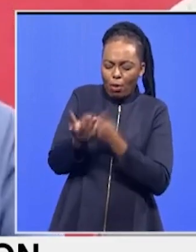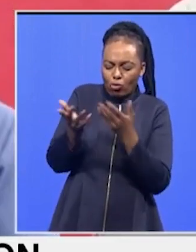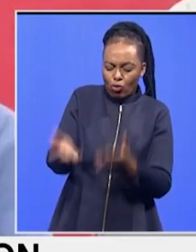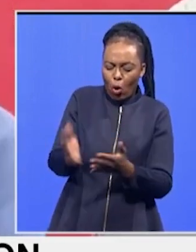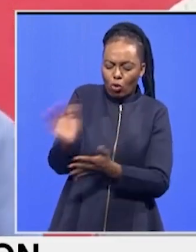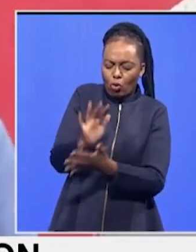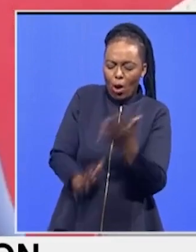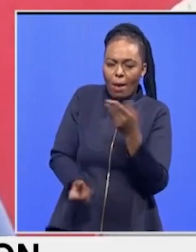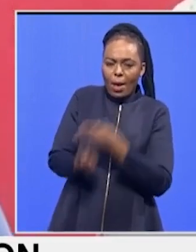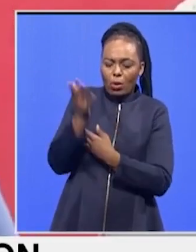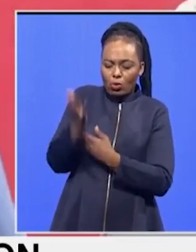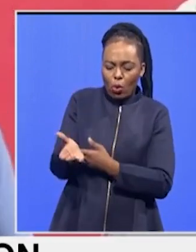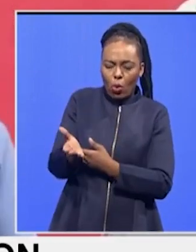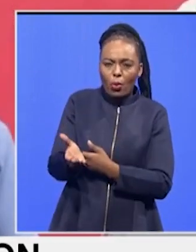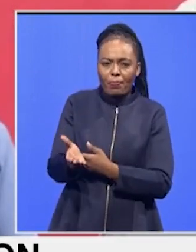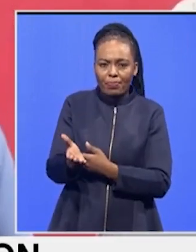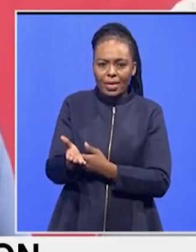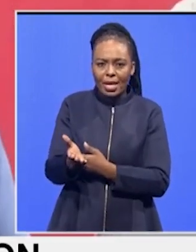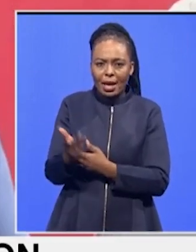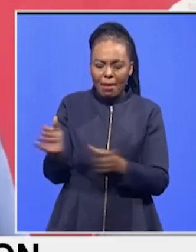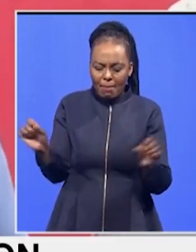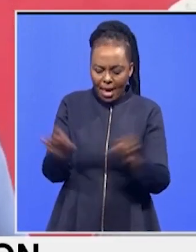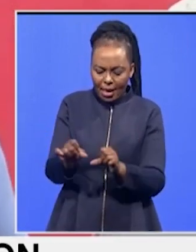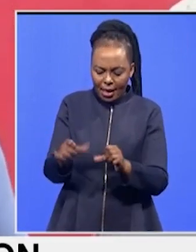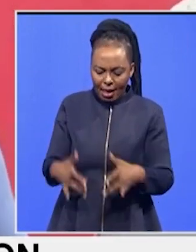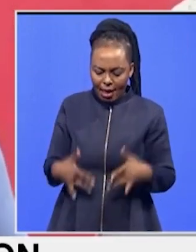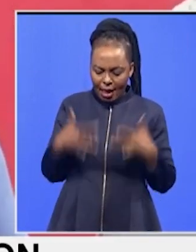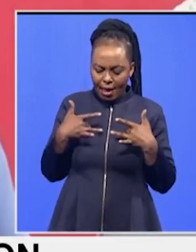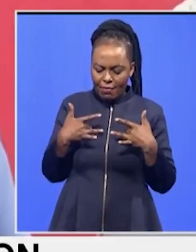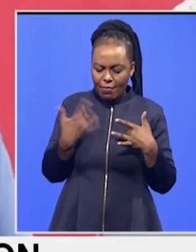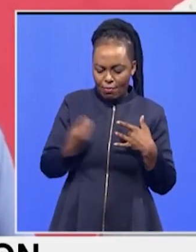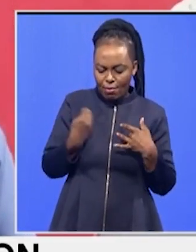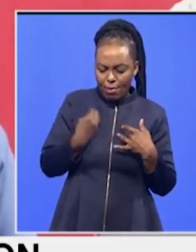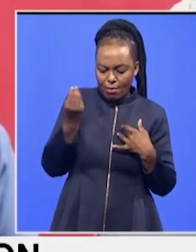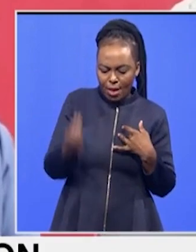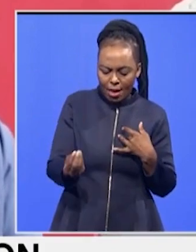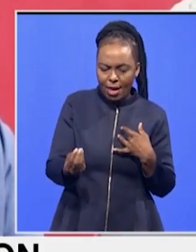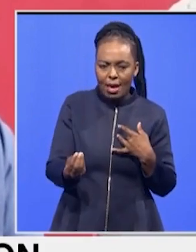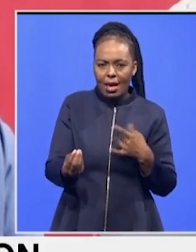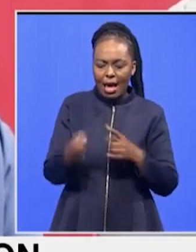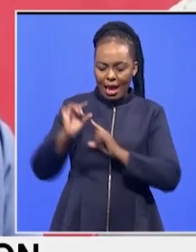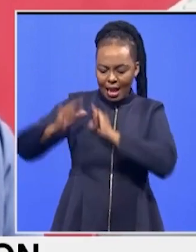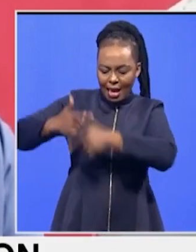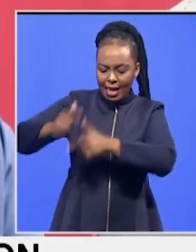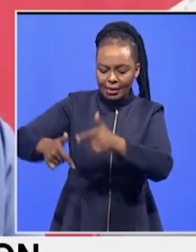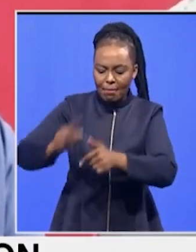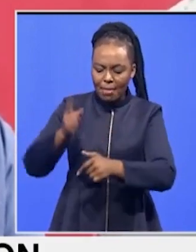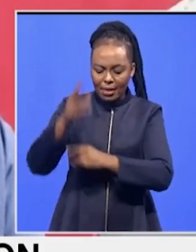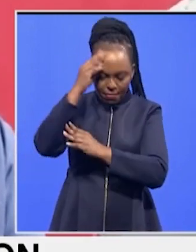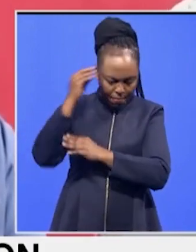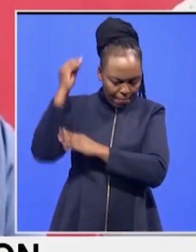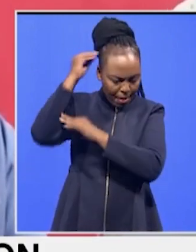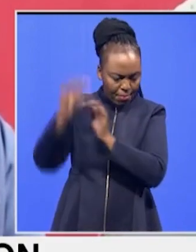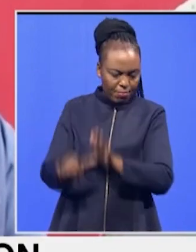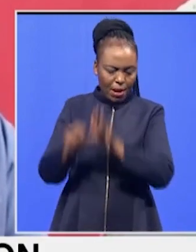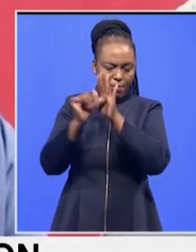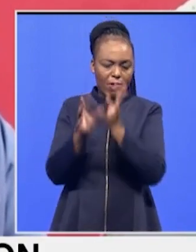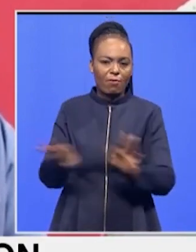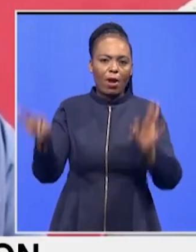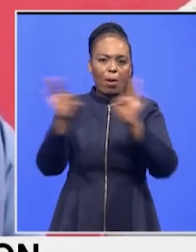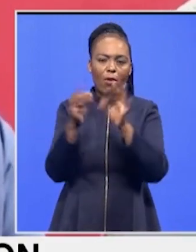we breathe life back into this young woman and allow her legacy to mean something for our country.